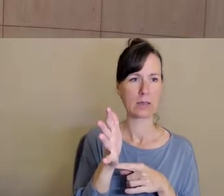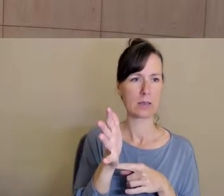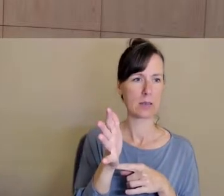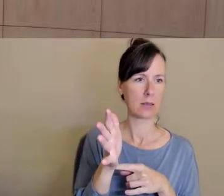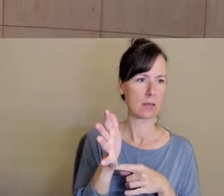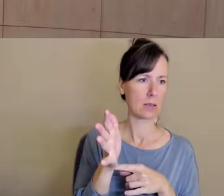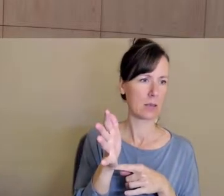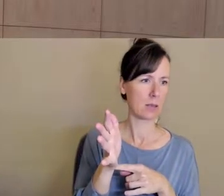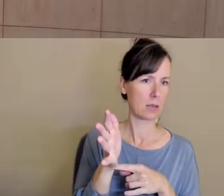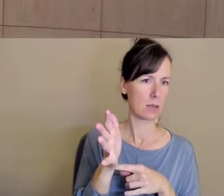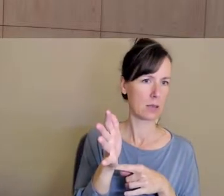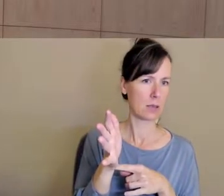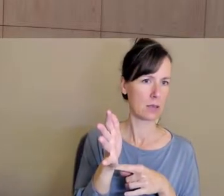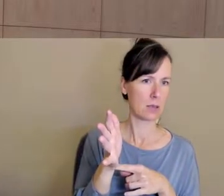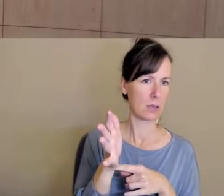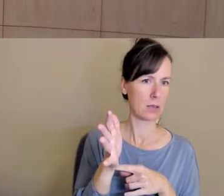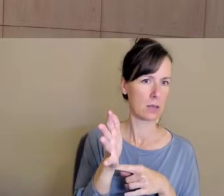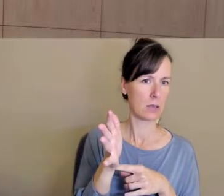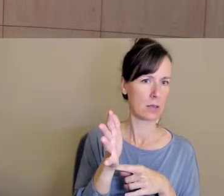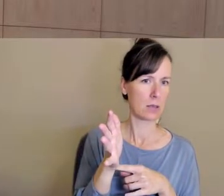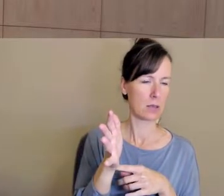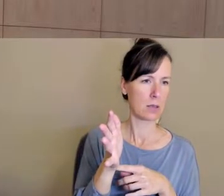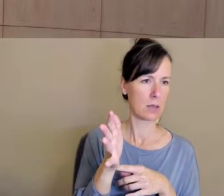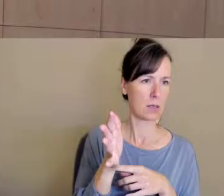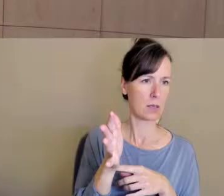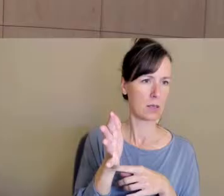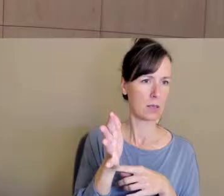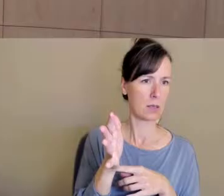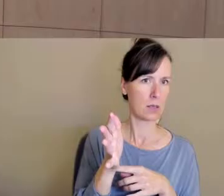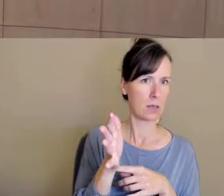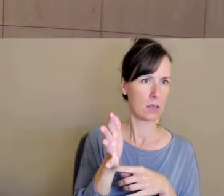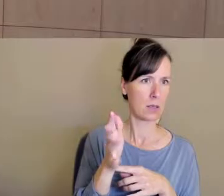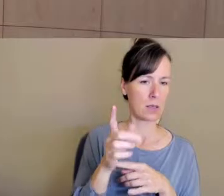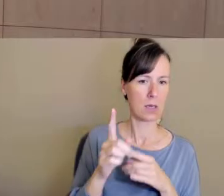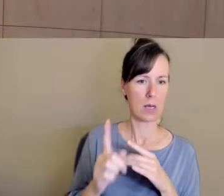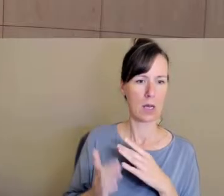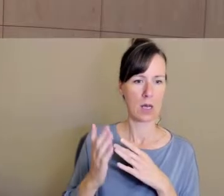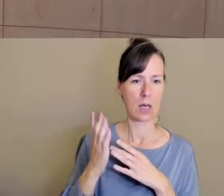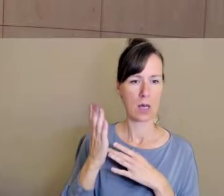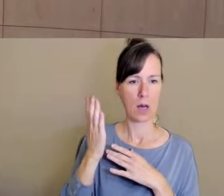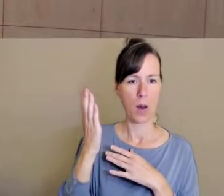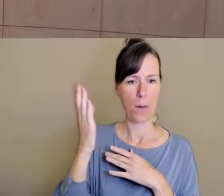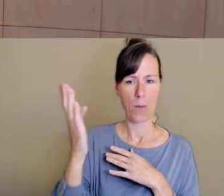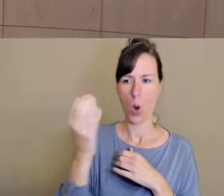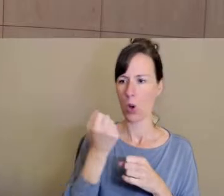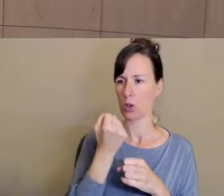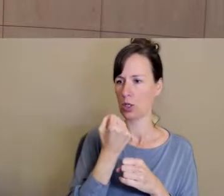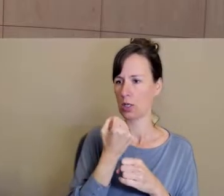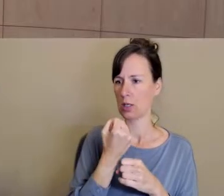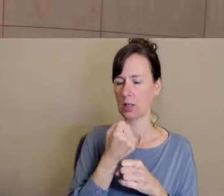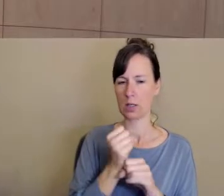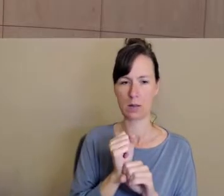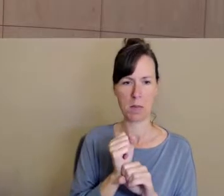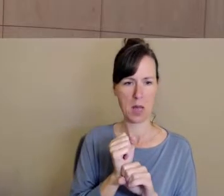All right. No, right now, the motion is made in the second, right? Yes, sir.